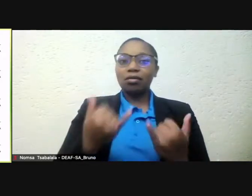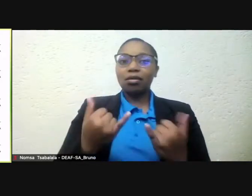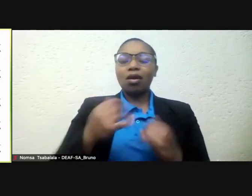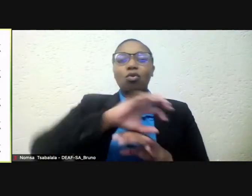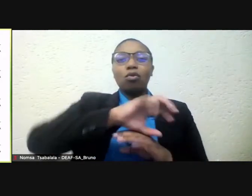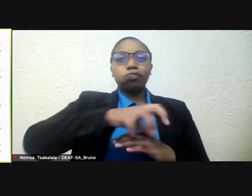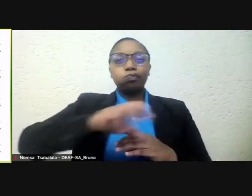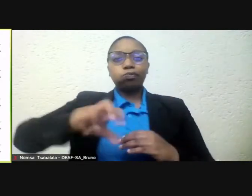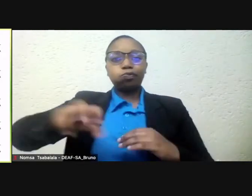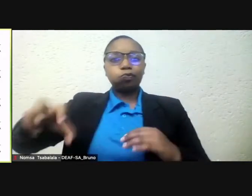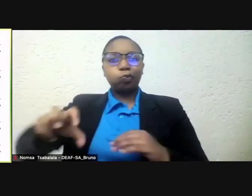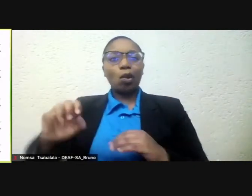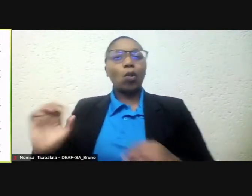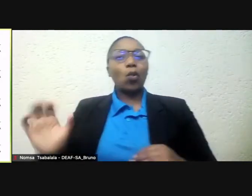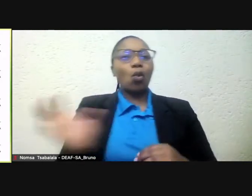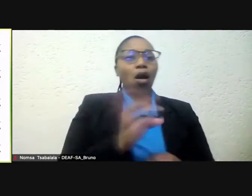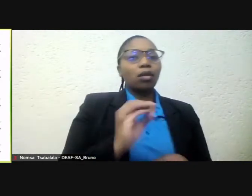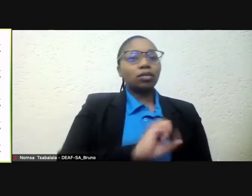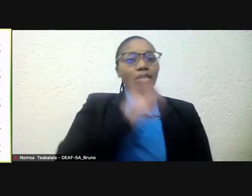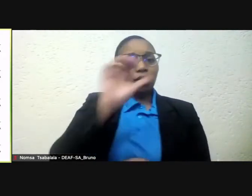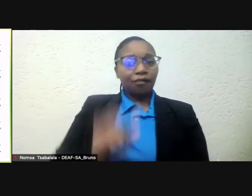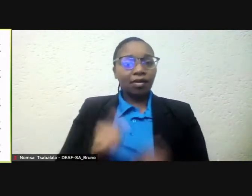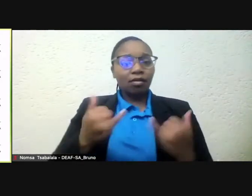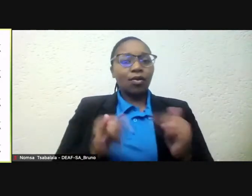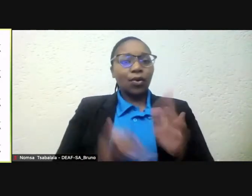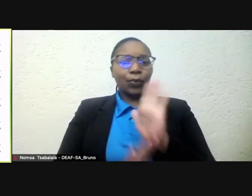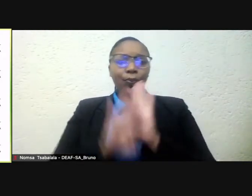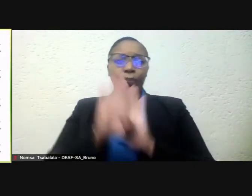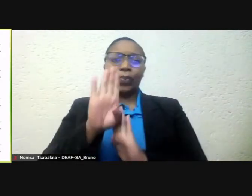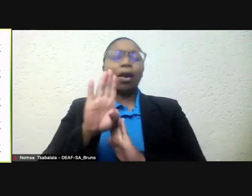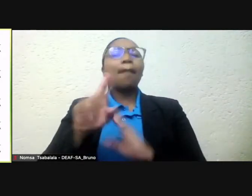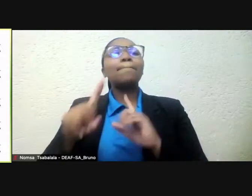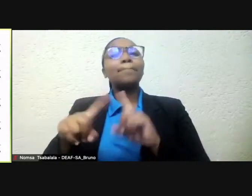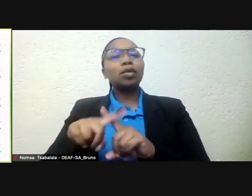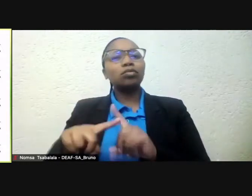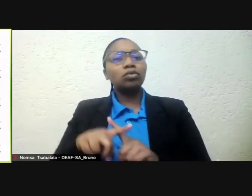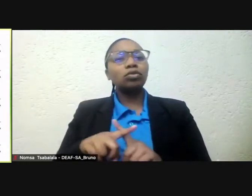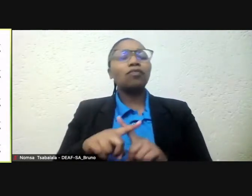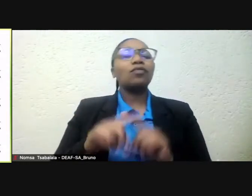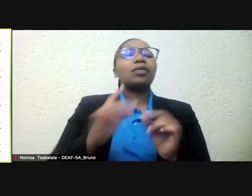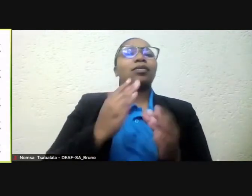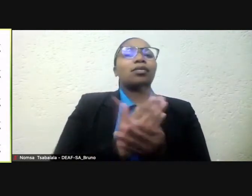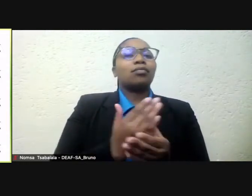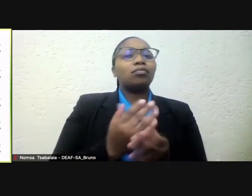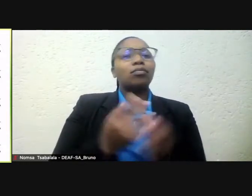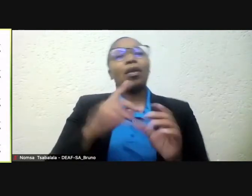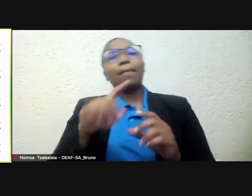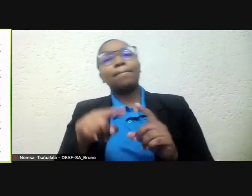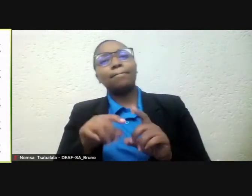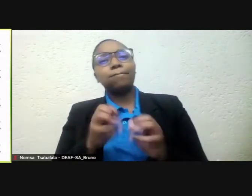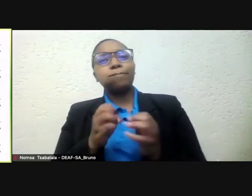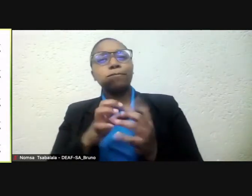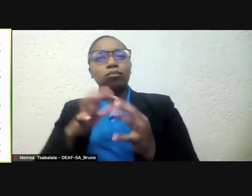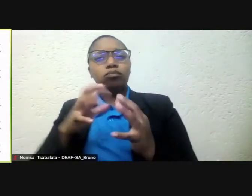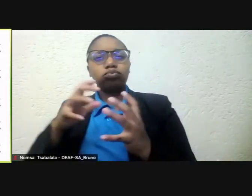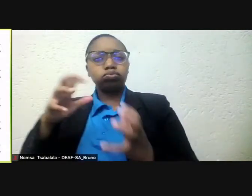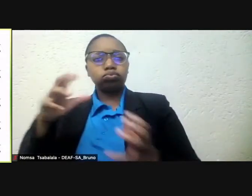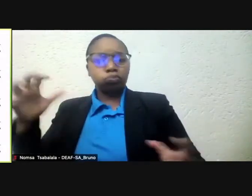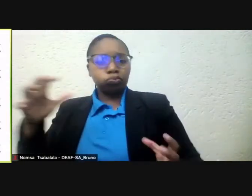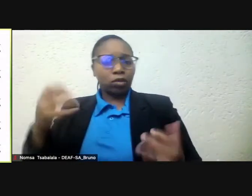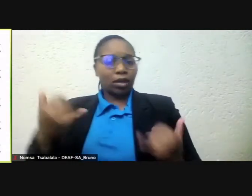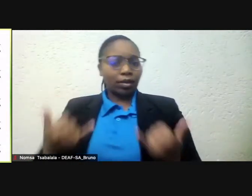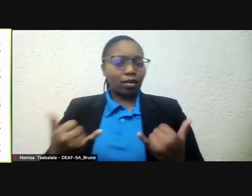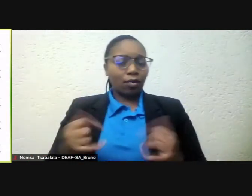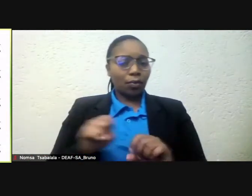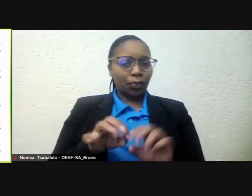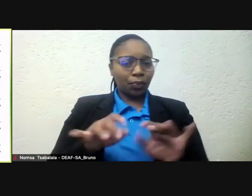of infections. As will be confirmed by our NICD team, while we are still dealing with few days and